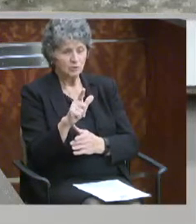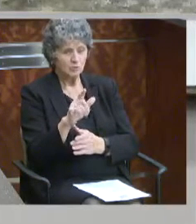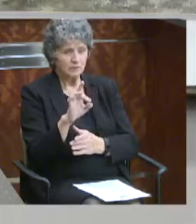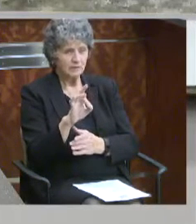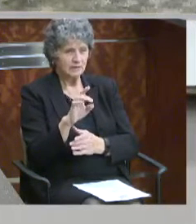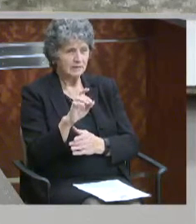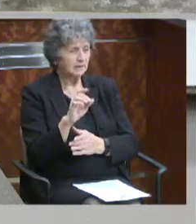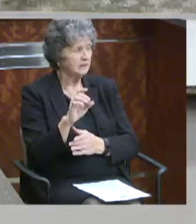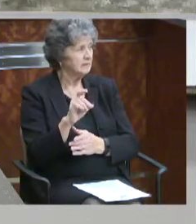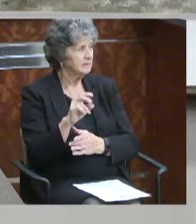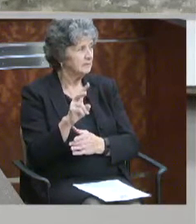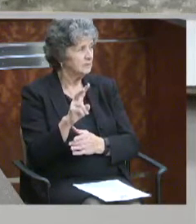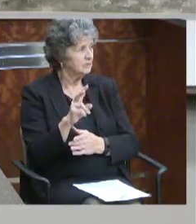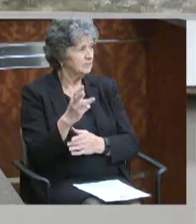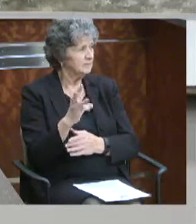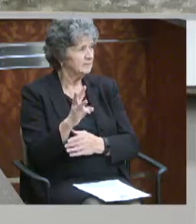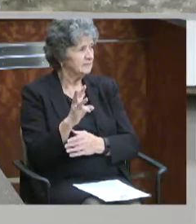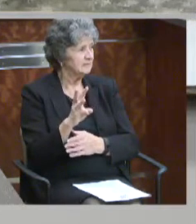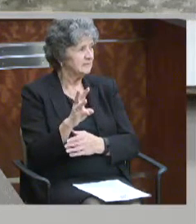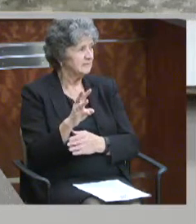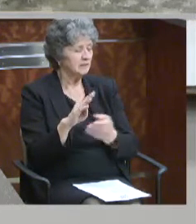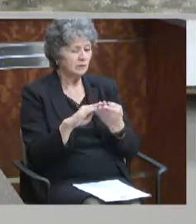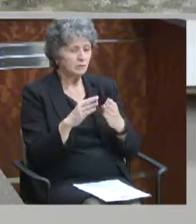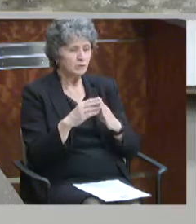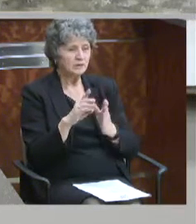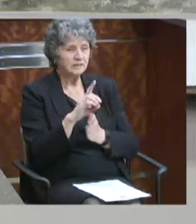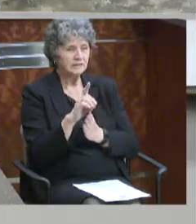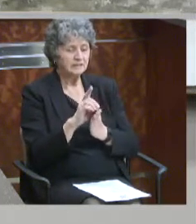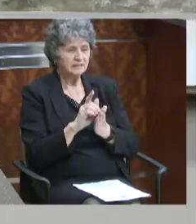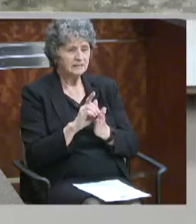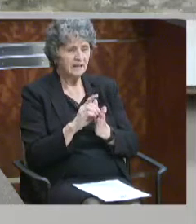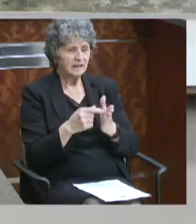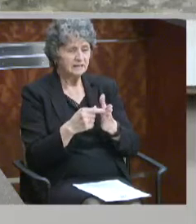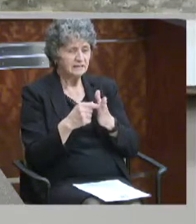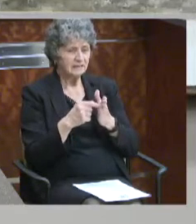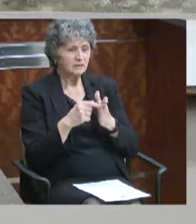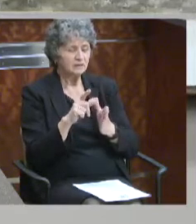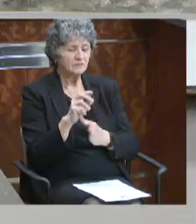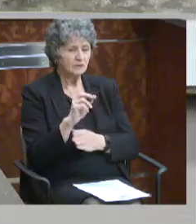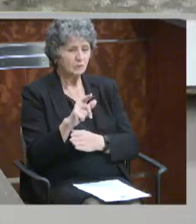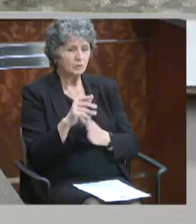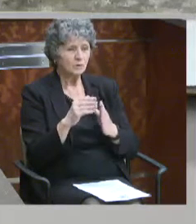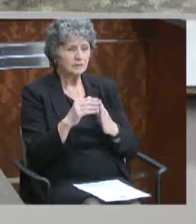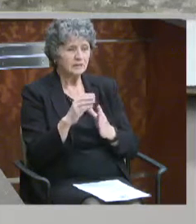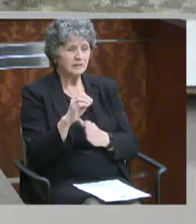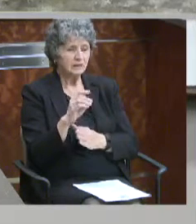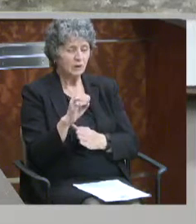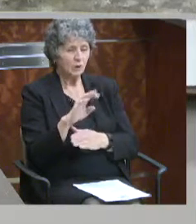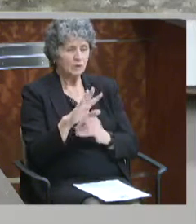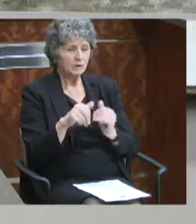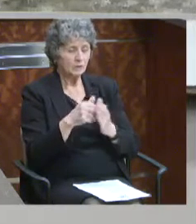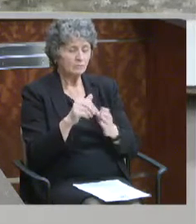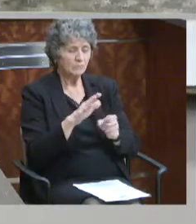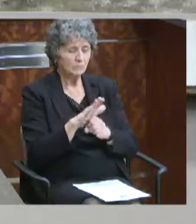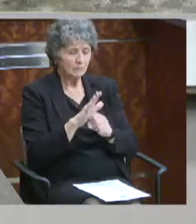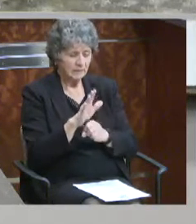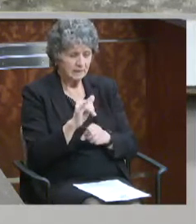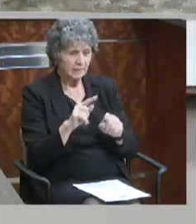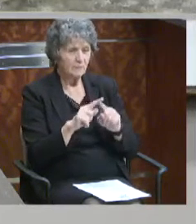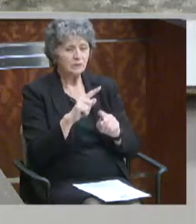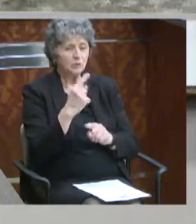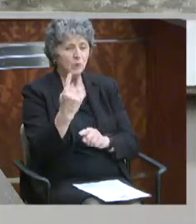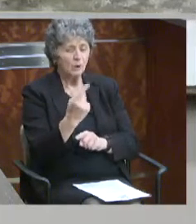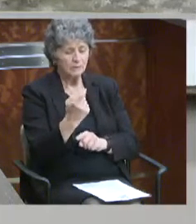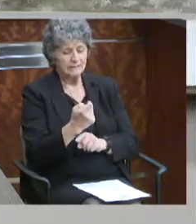20-28.1, Division 16, Community Design Standards of the Laurel City Code in its entirety, but to only